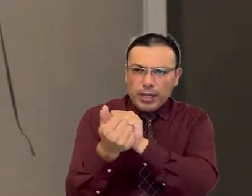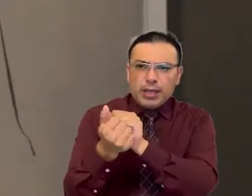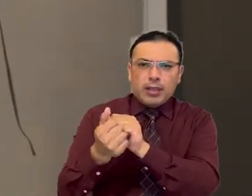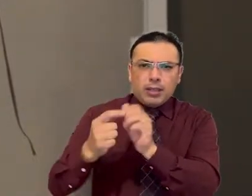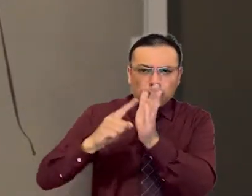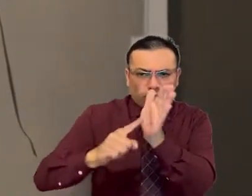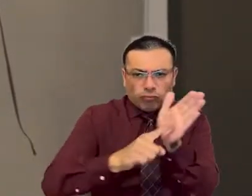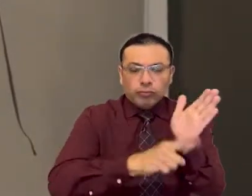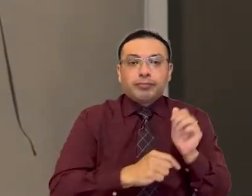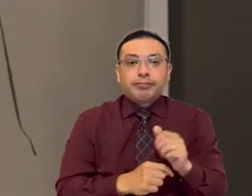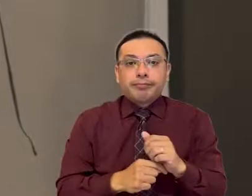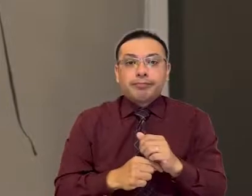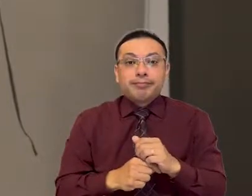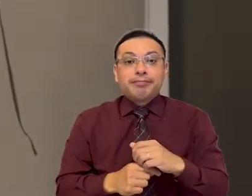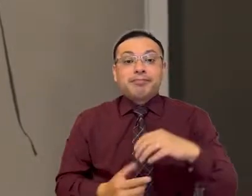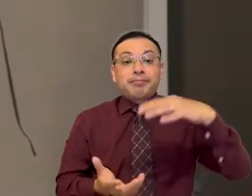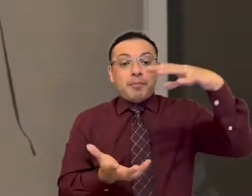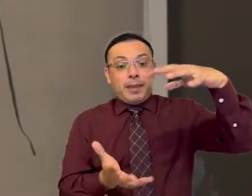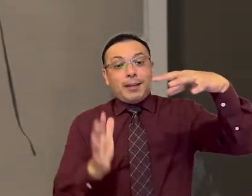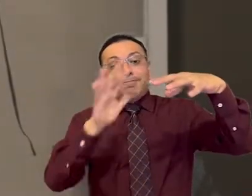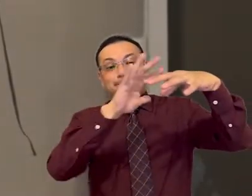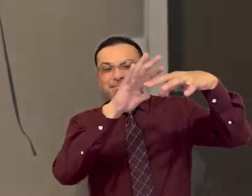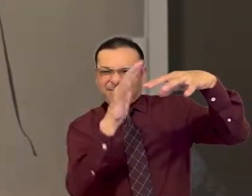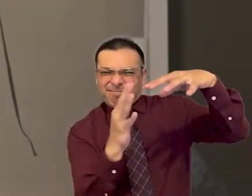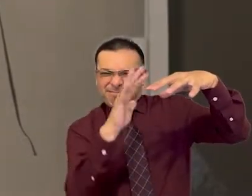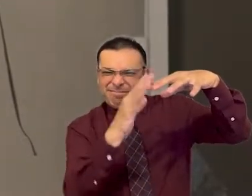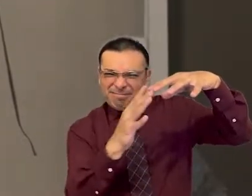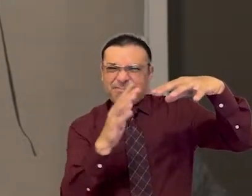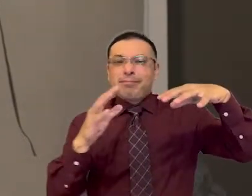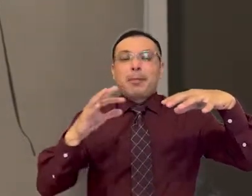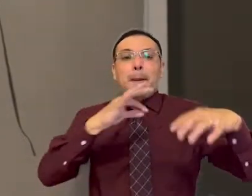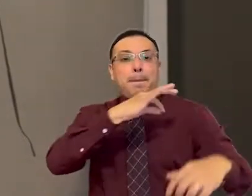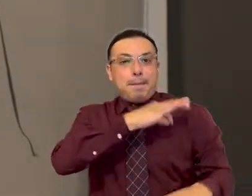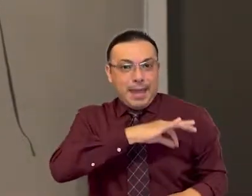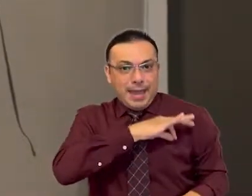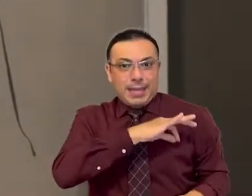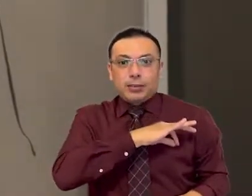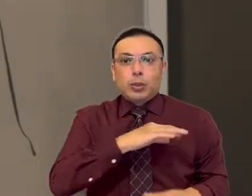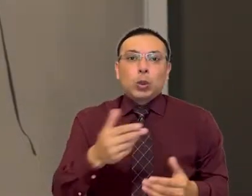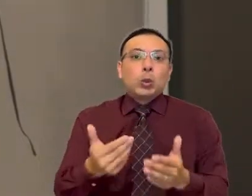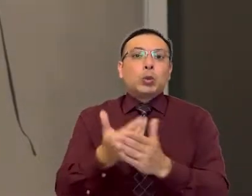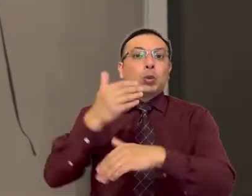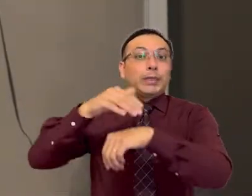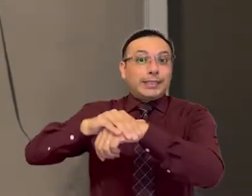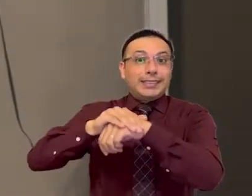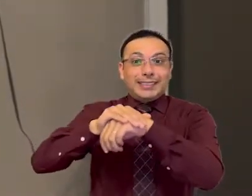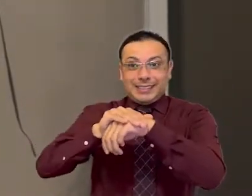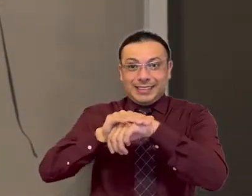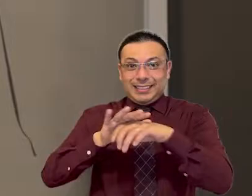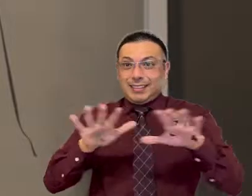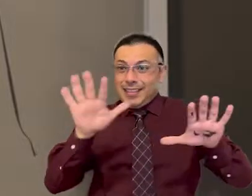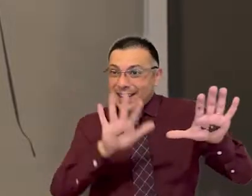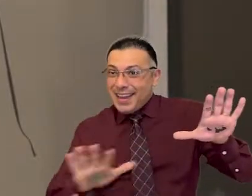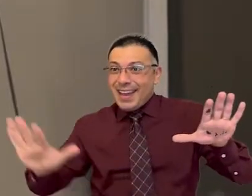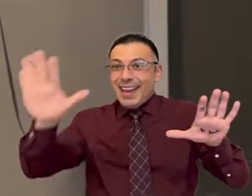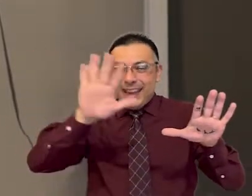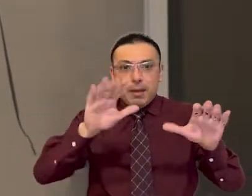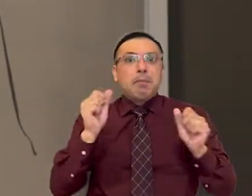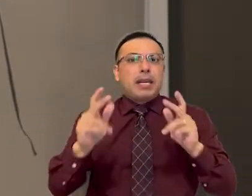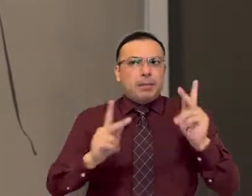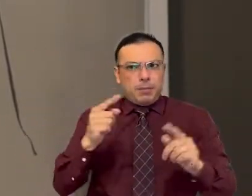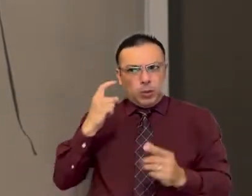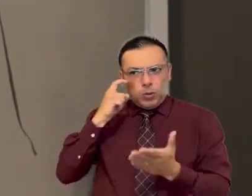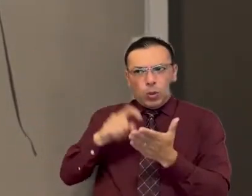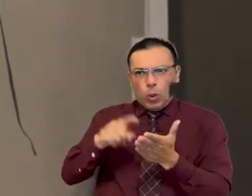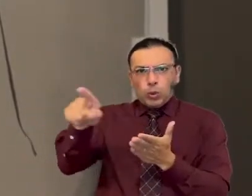say areas around the Gulf of Maine and New England are really the ground zero